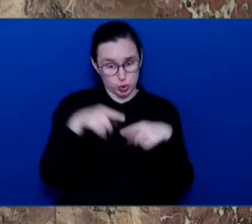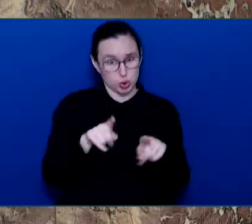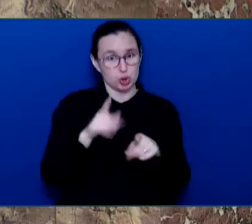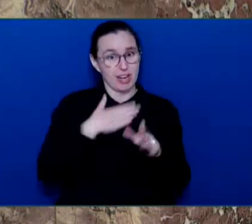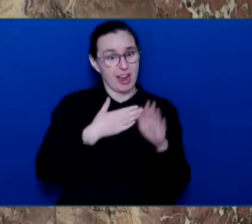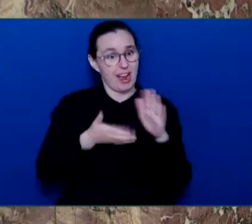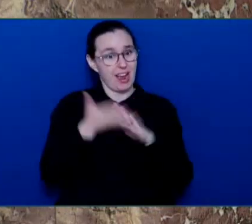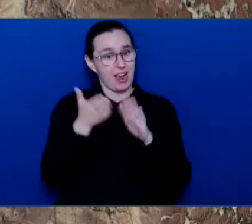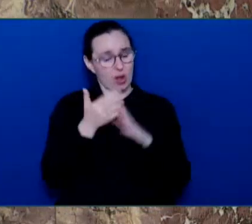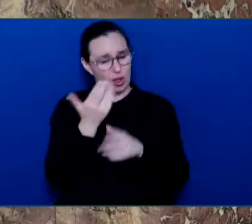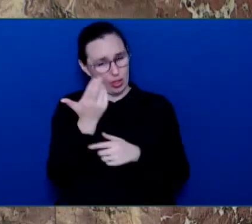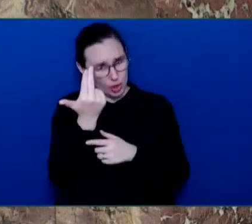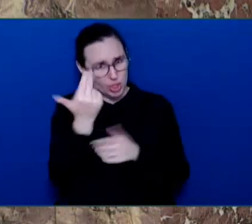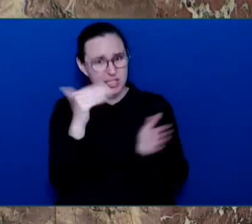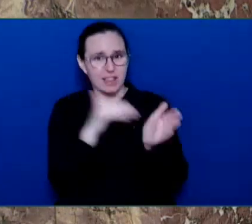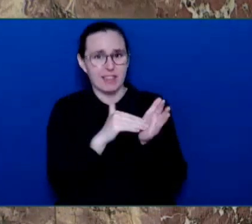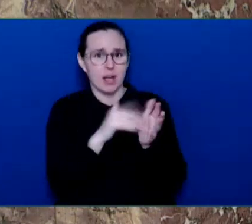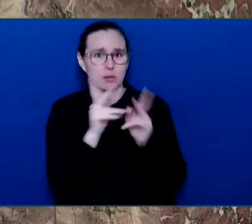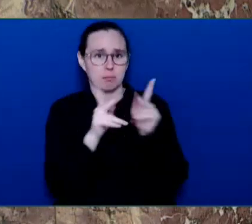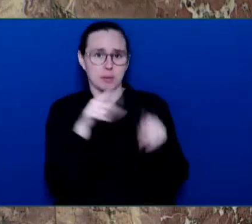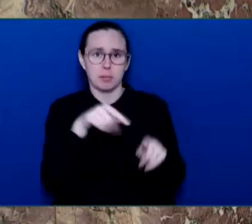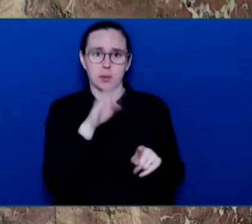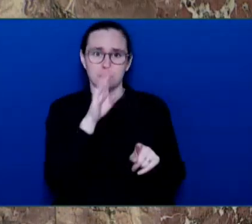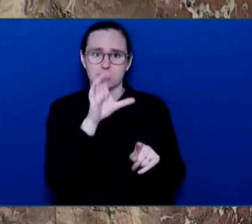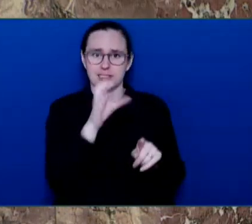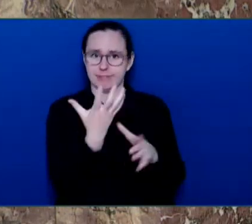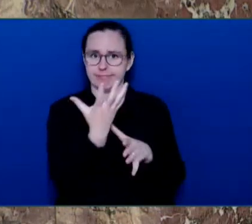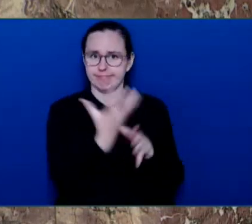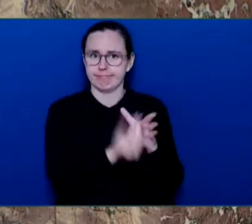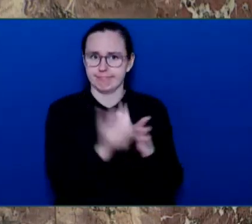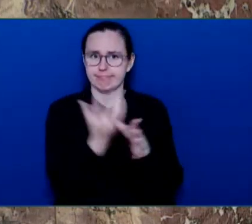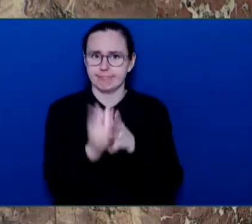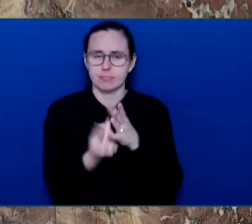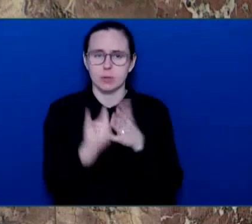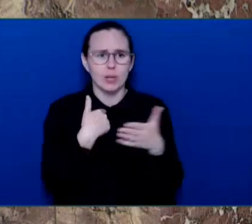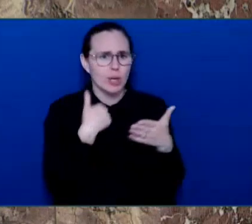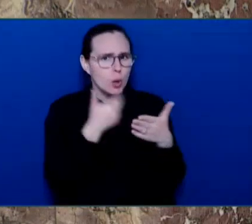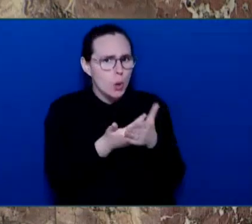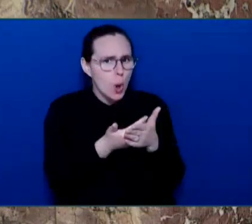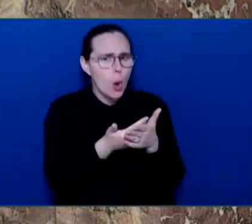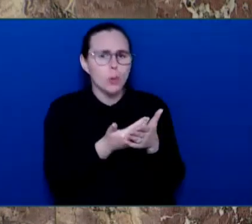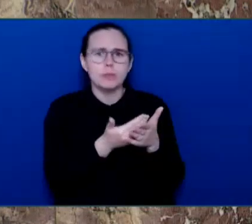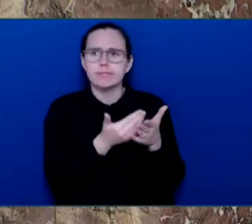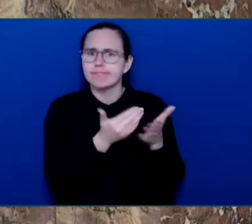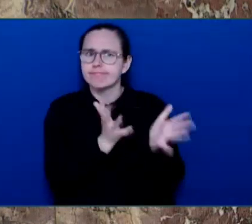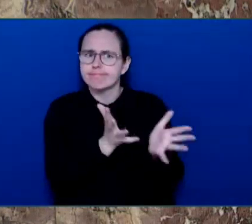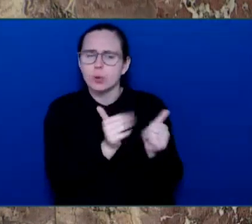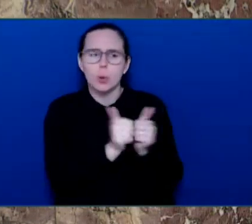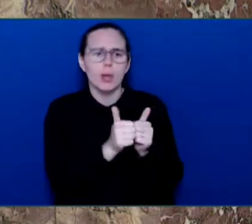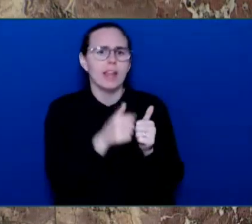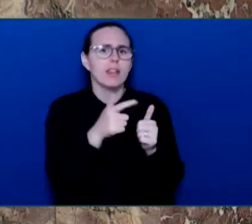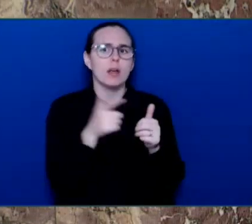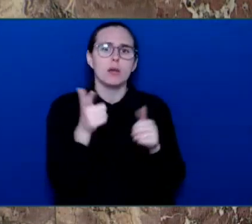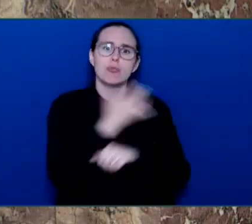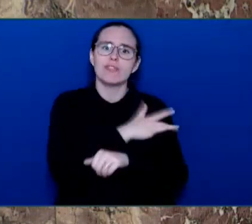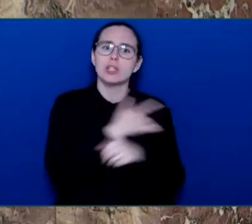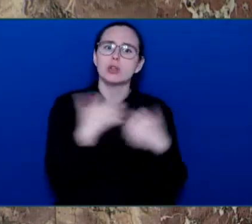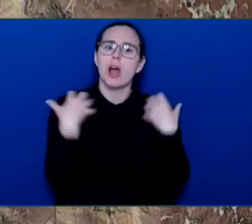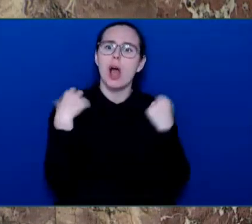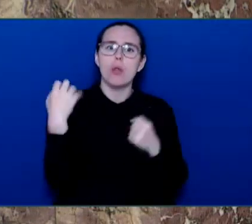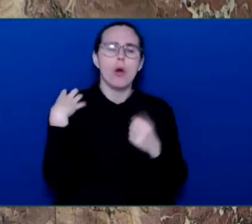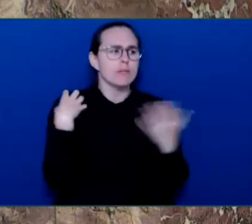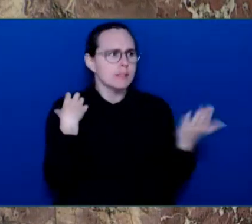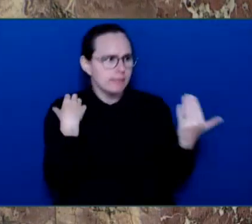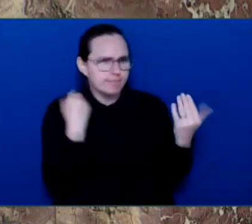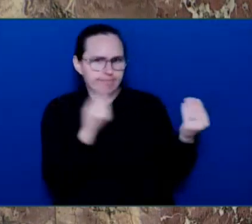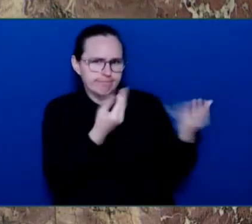advice, the expertise of our public health officials to guide our response, and in this case, it's a response to one of the most vexatious